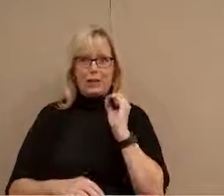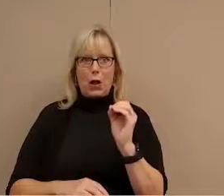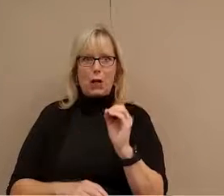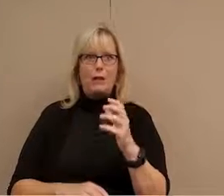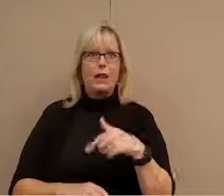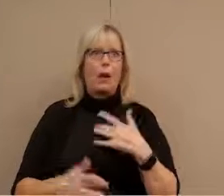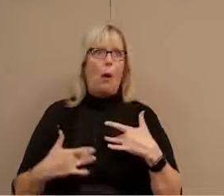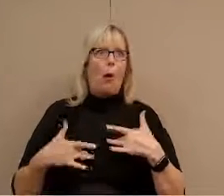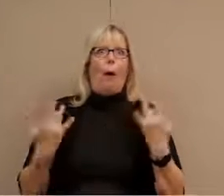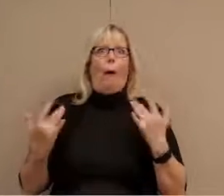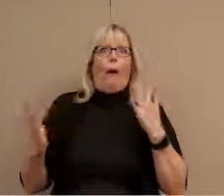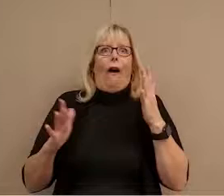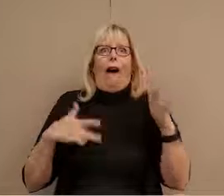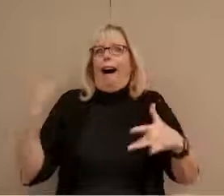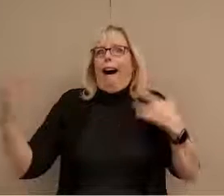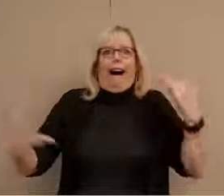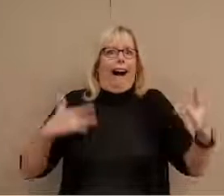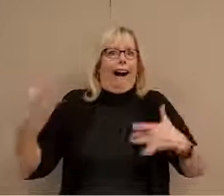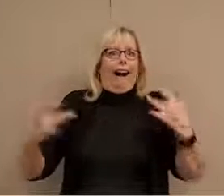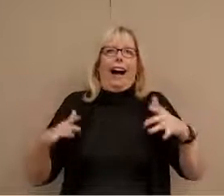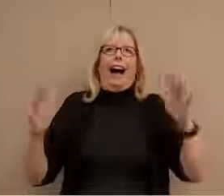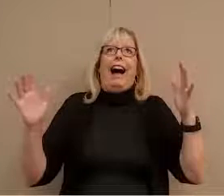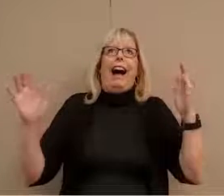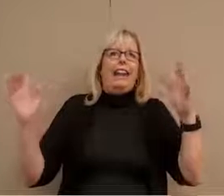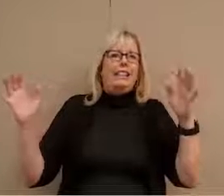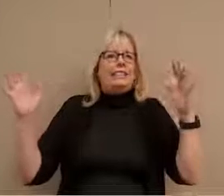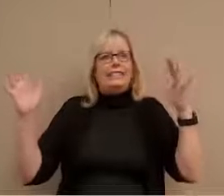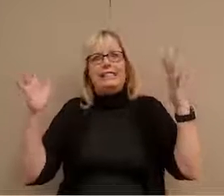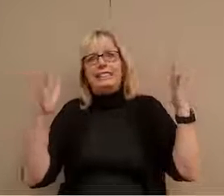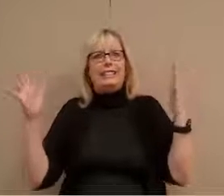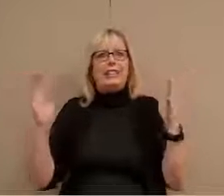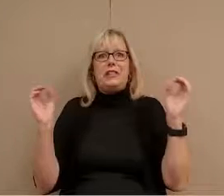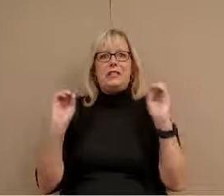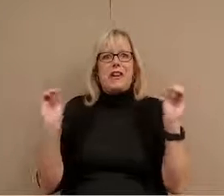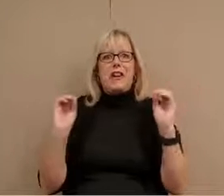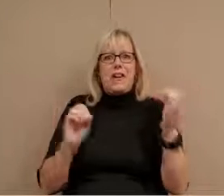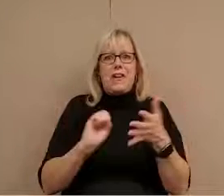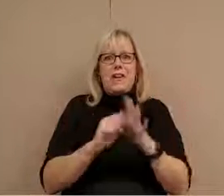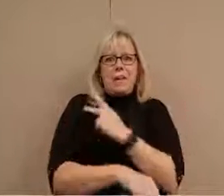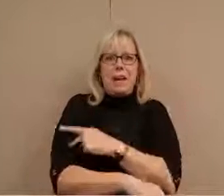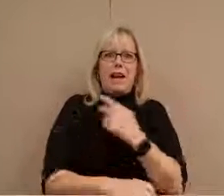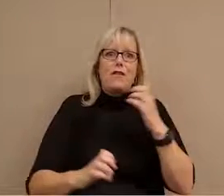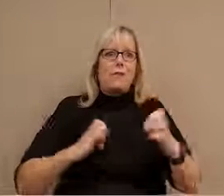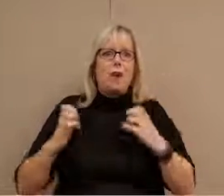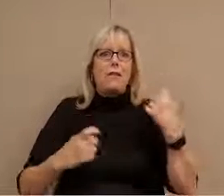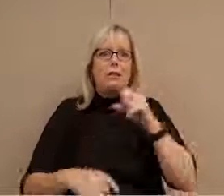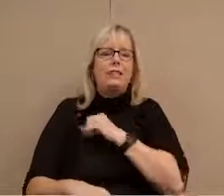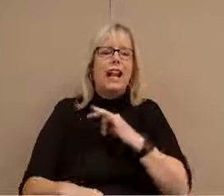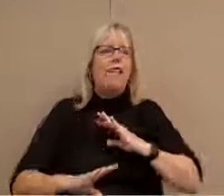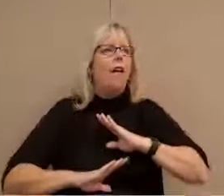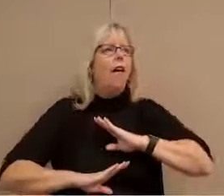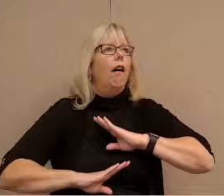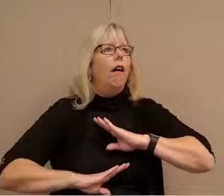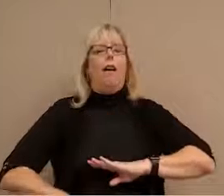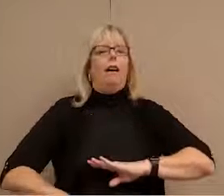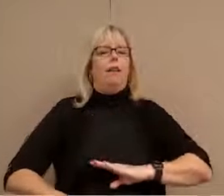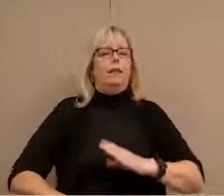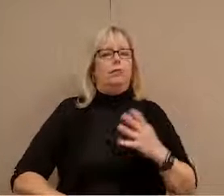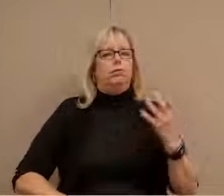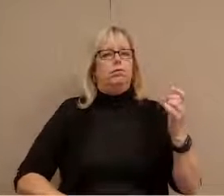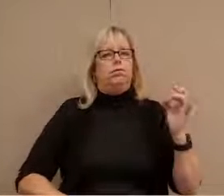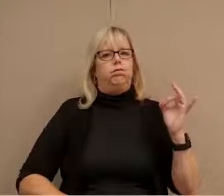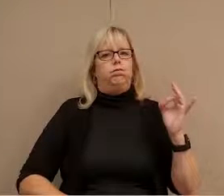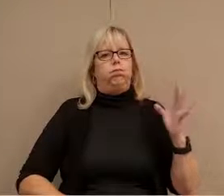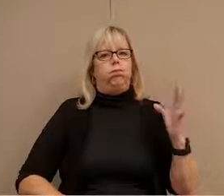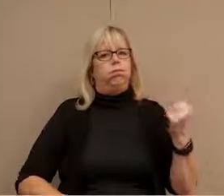like cause for celebration. I think last time I was on, we were talking about that. There was it was very emotional for the staff. And so the last